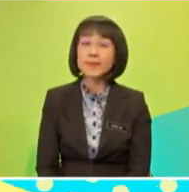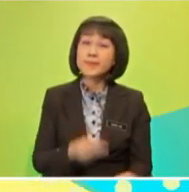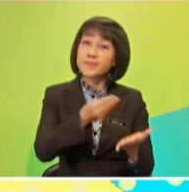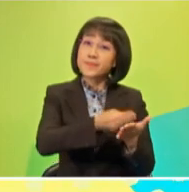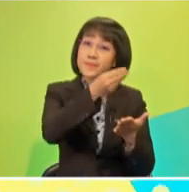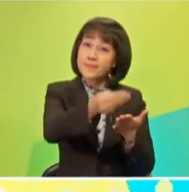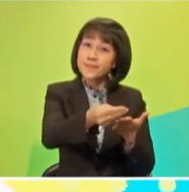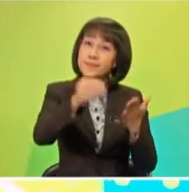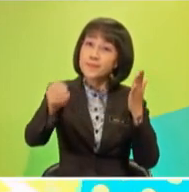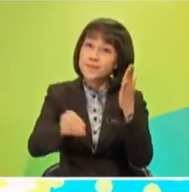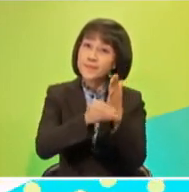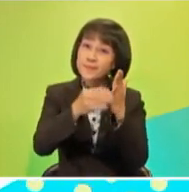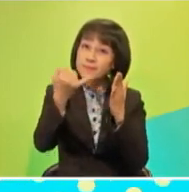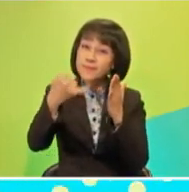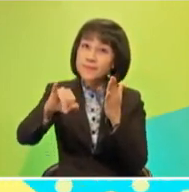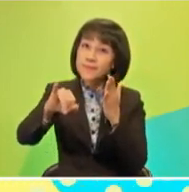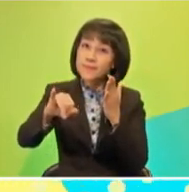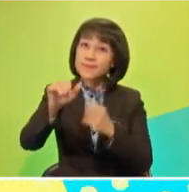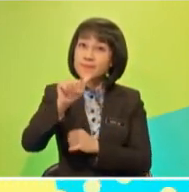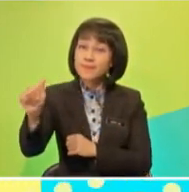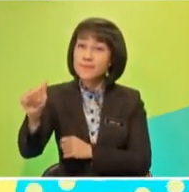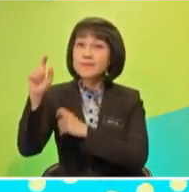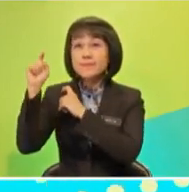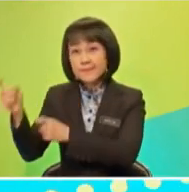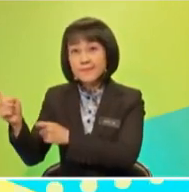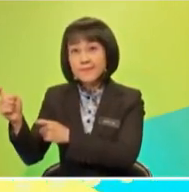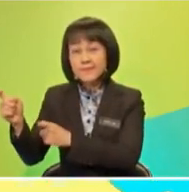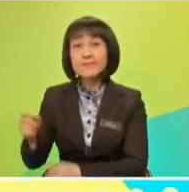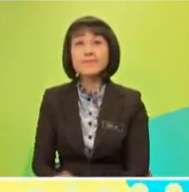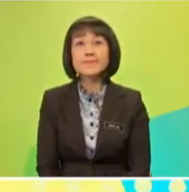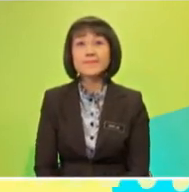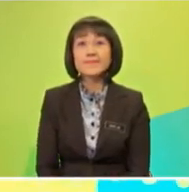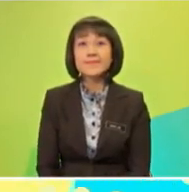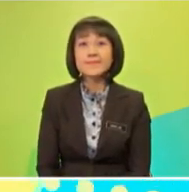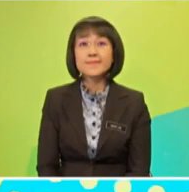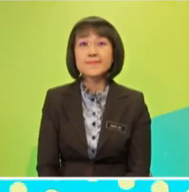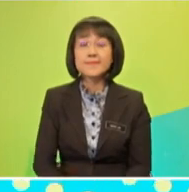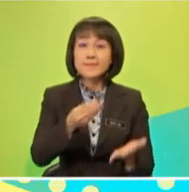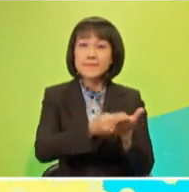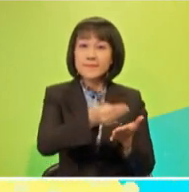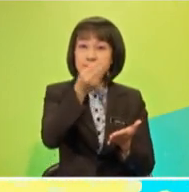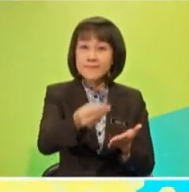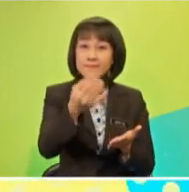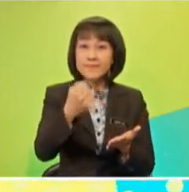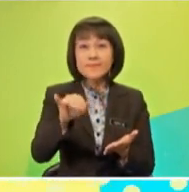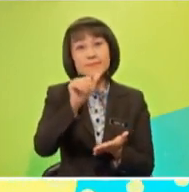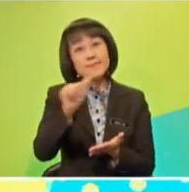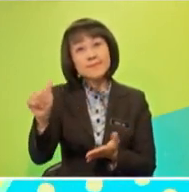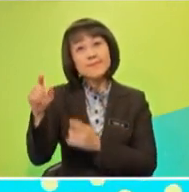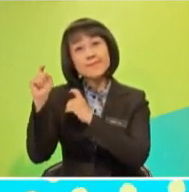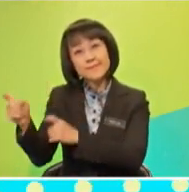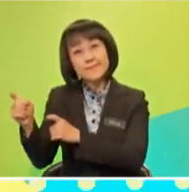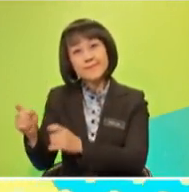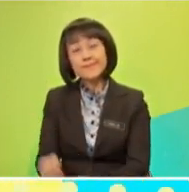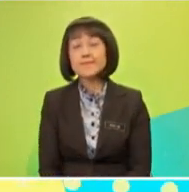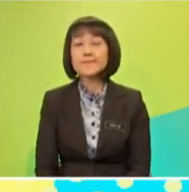Buy plus ing, a object, buying a gift. I